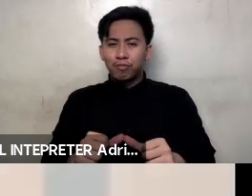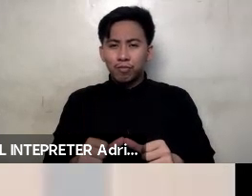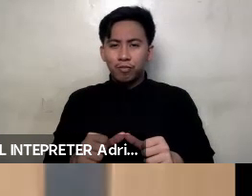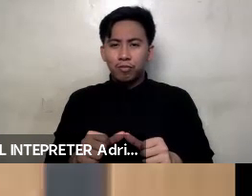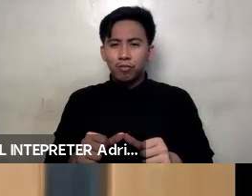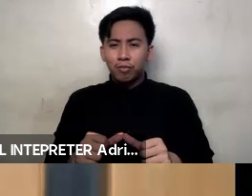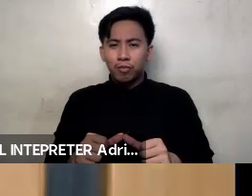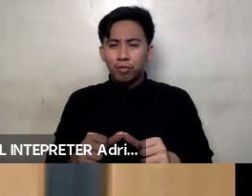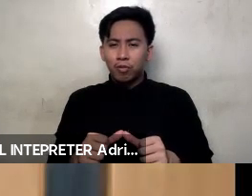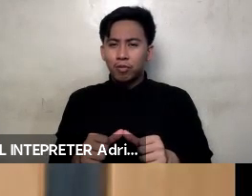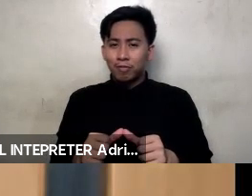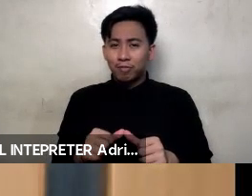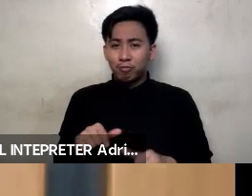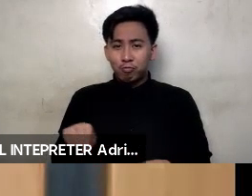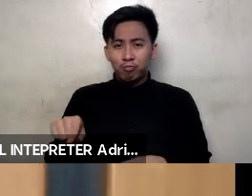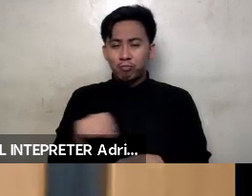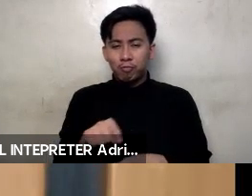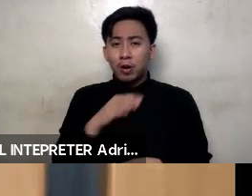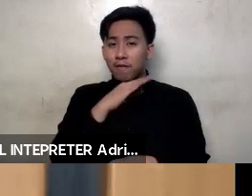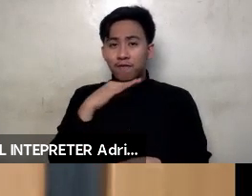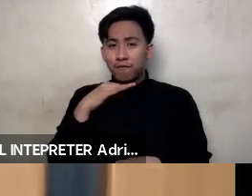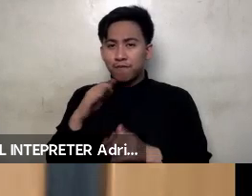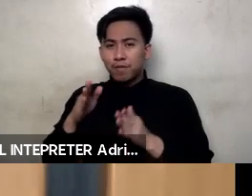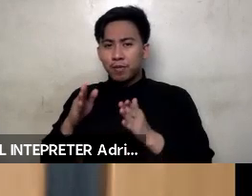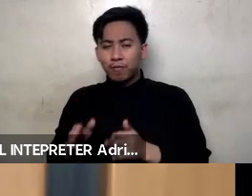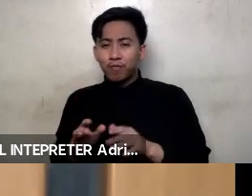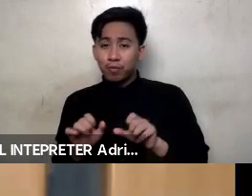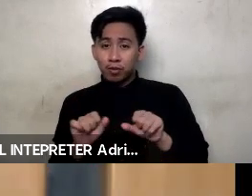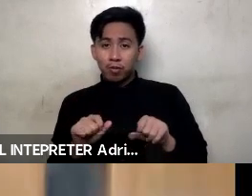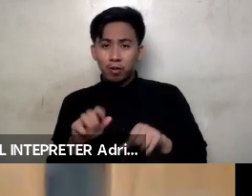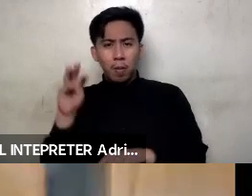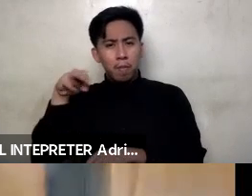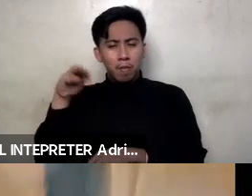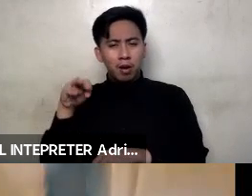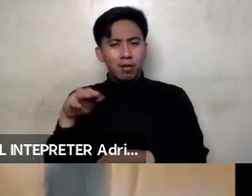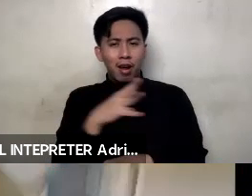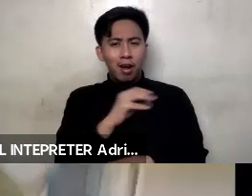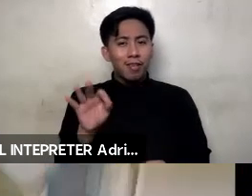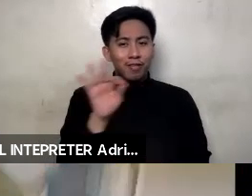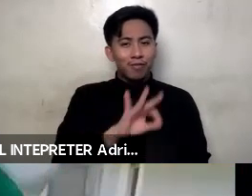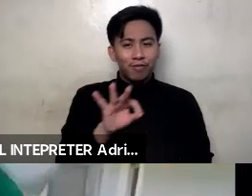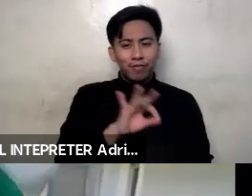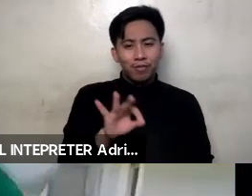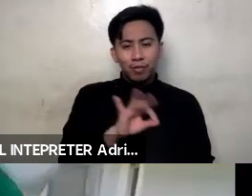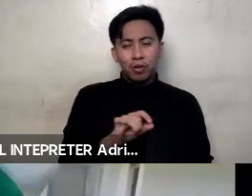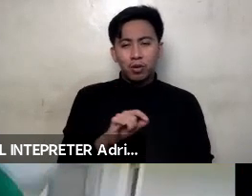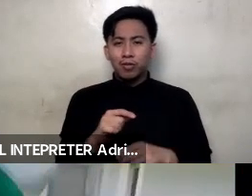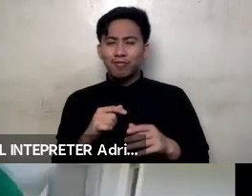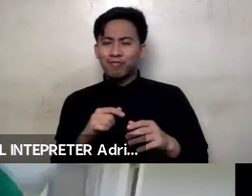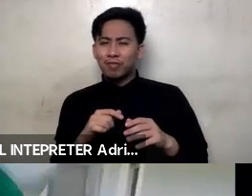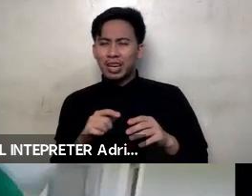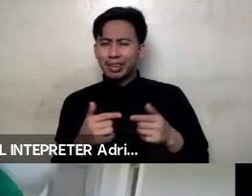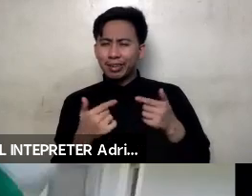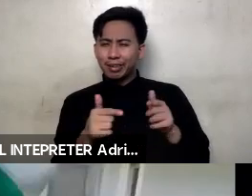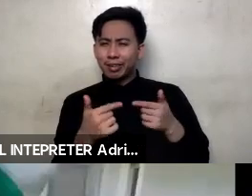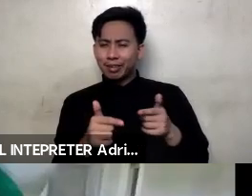the small farmers. They sell on Mondays and Fridays at the exit gate of the Tacorong City